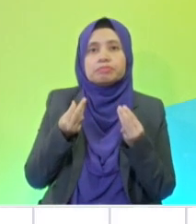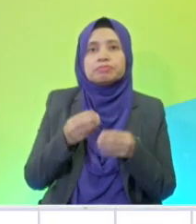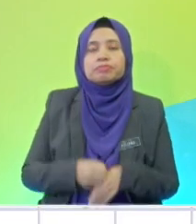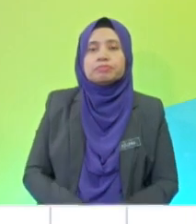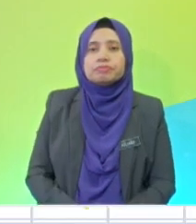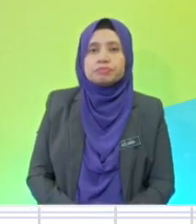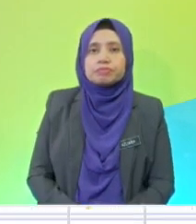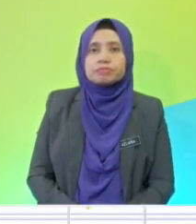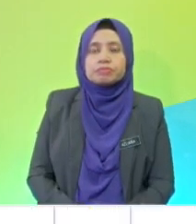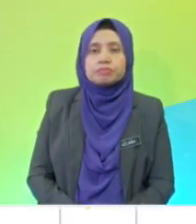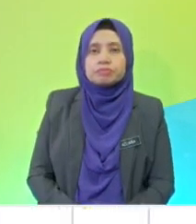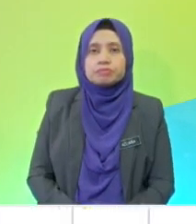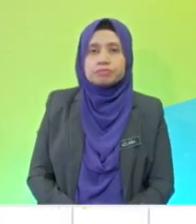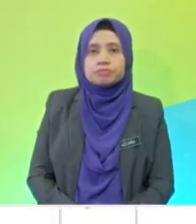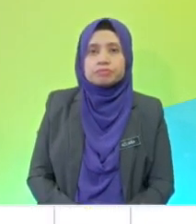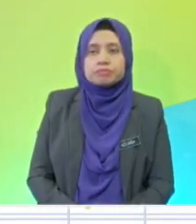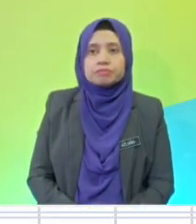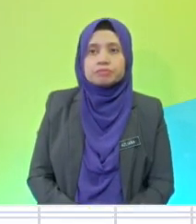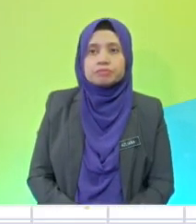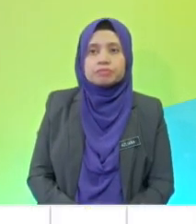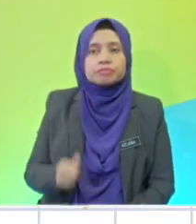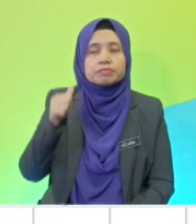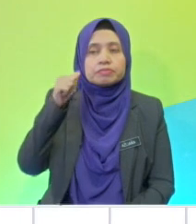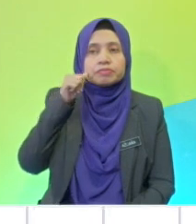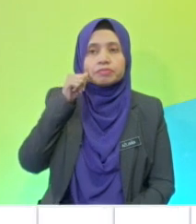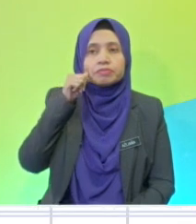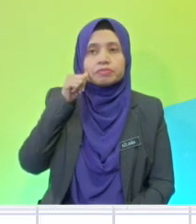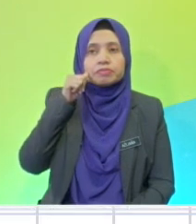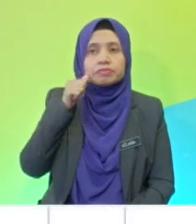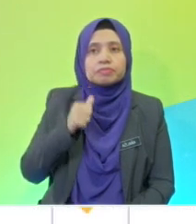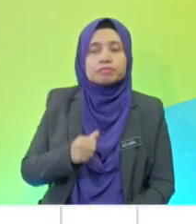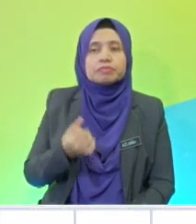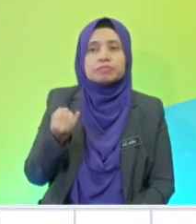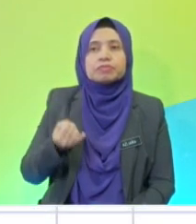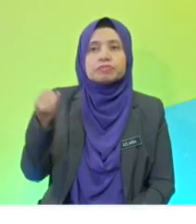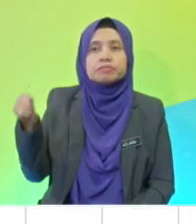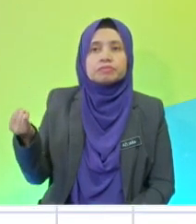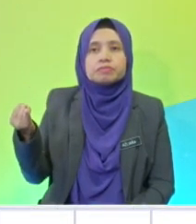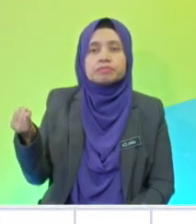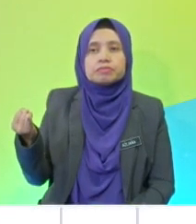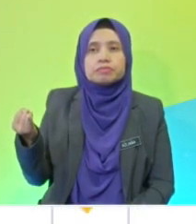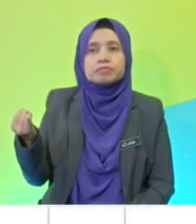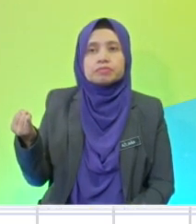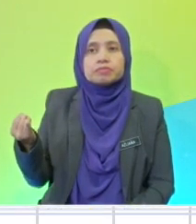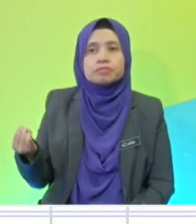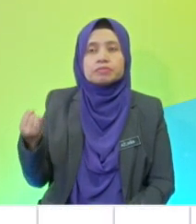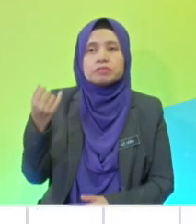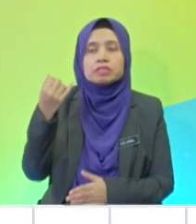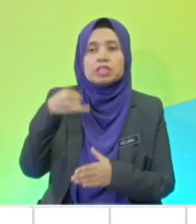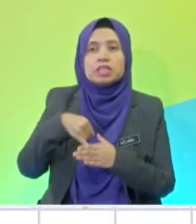me? Yes. Yes, Anissa. The items you plan to keep in your time